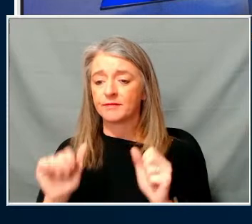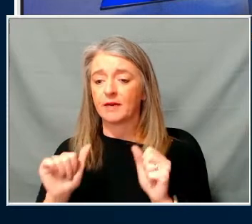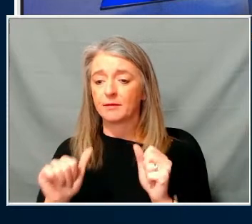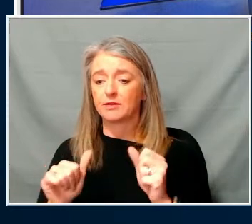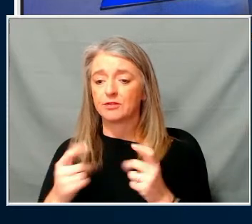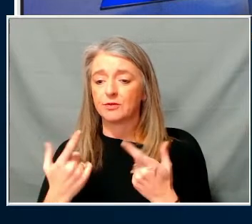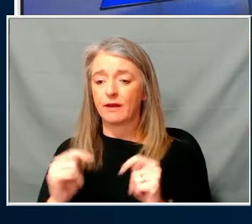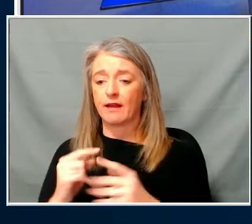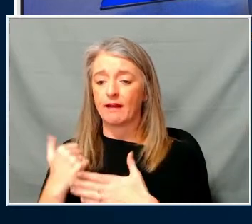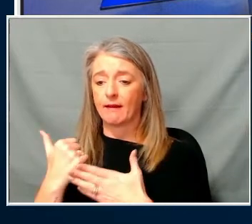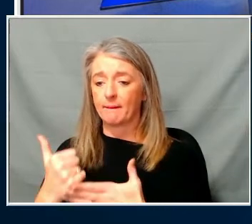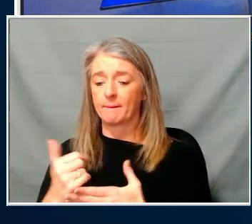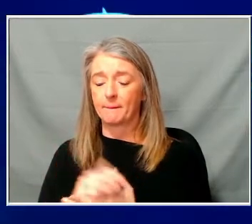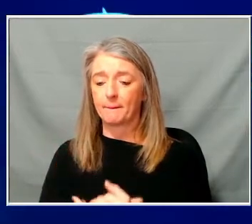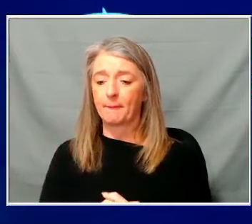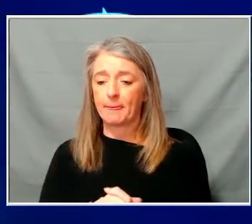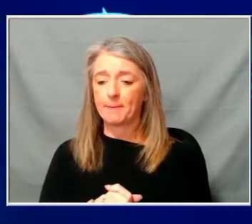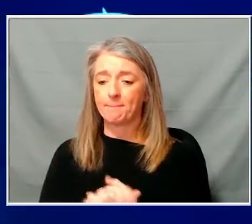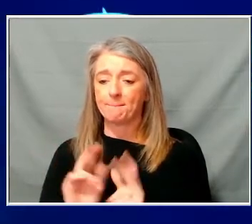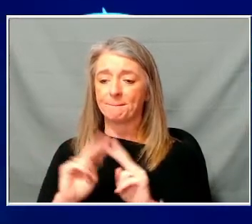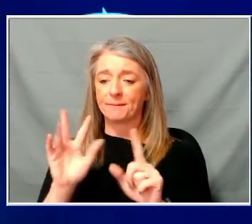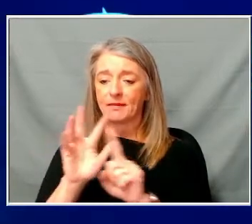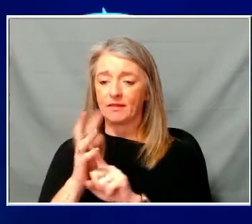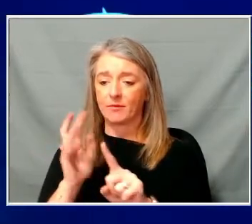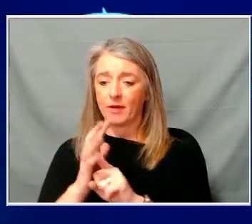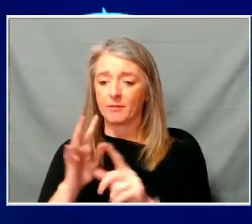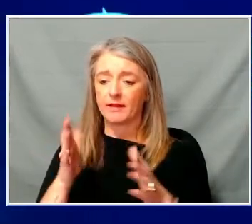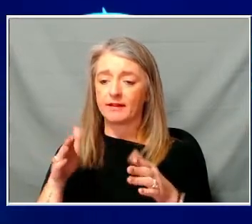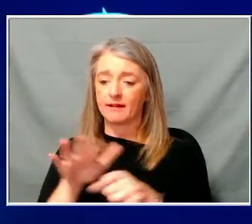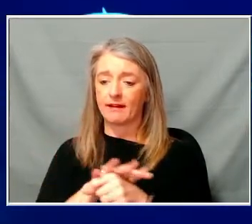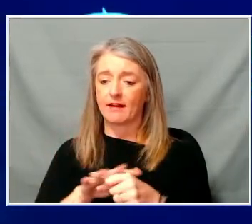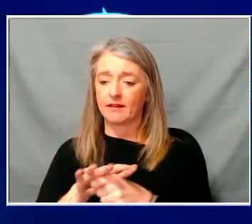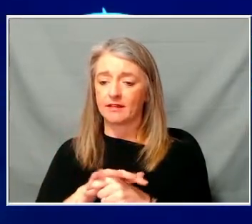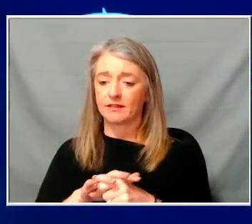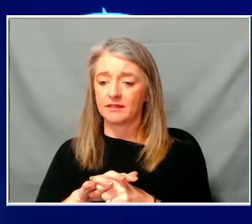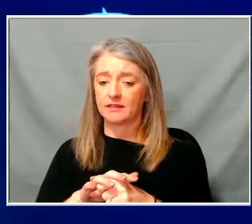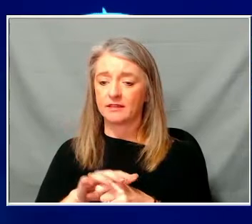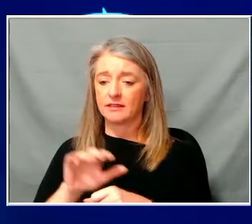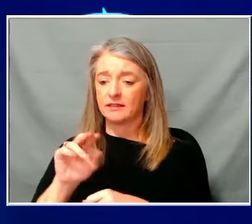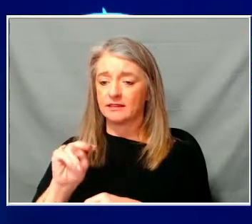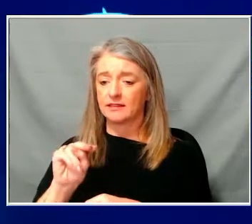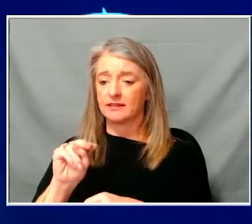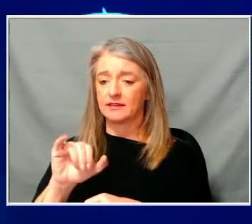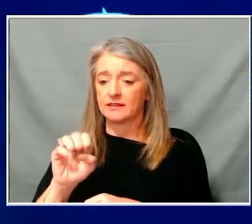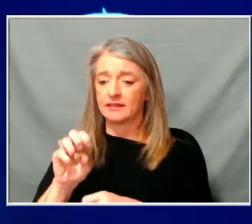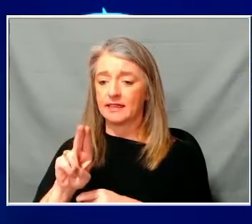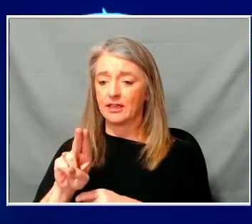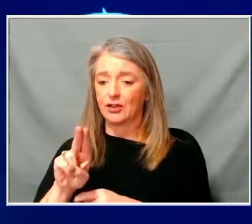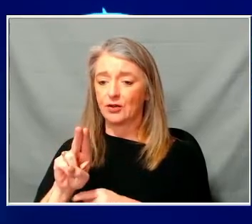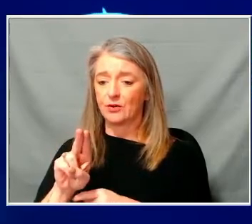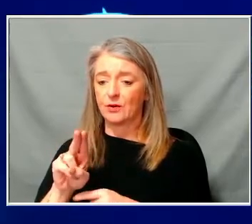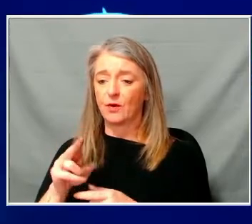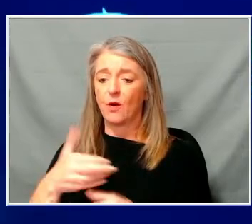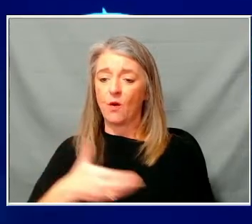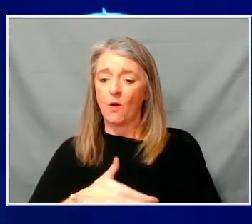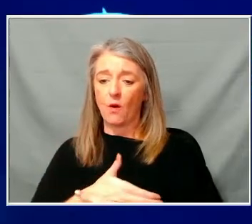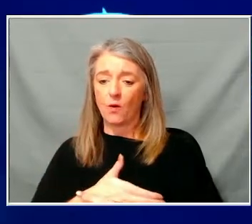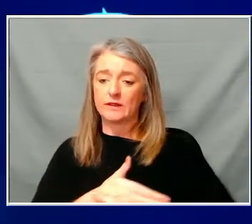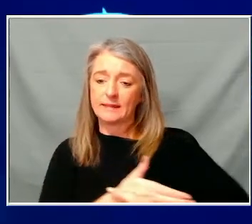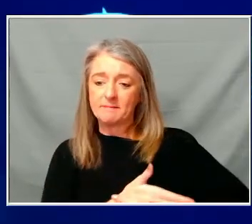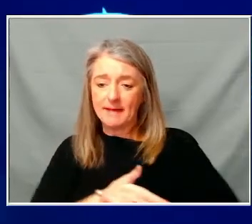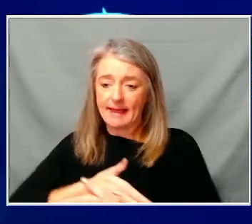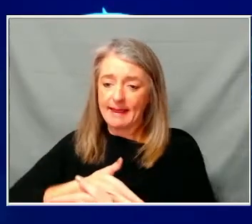out. So a very popular area to volunteer is in our NICU, holding NICU babies, our